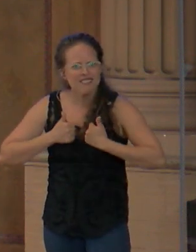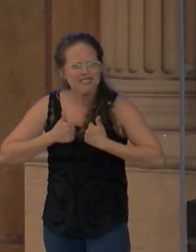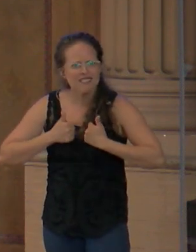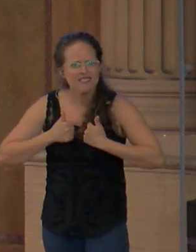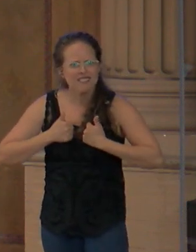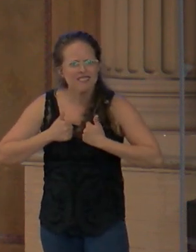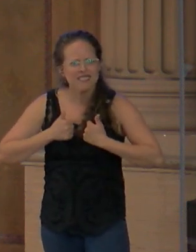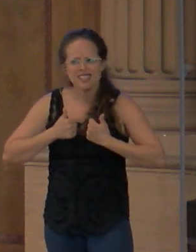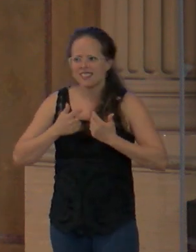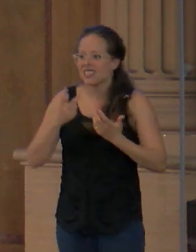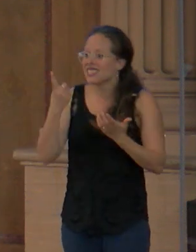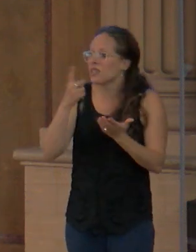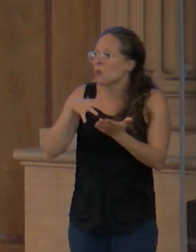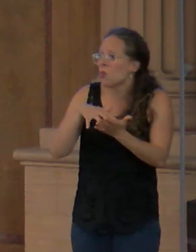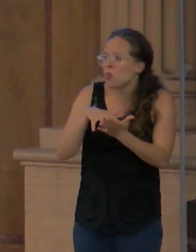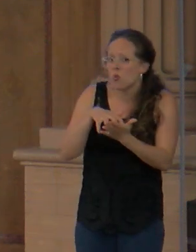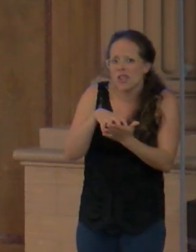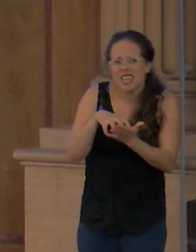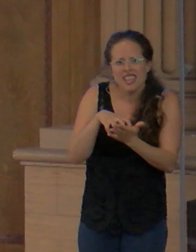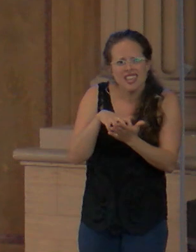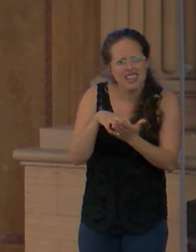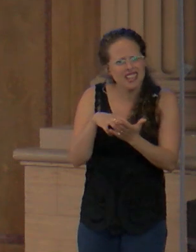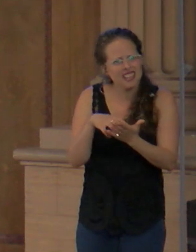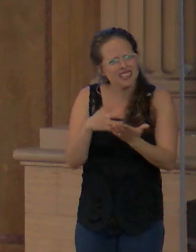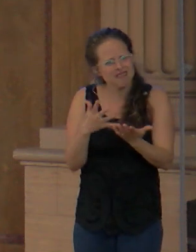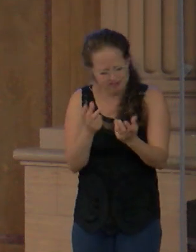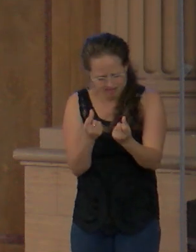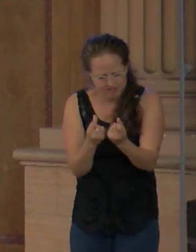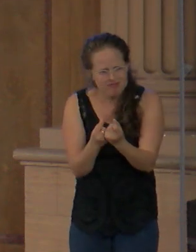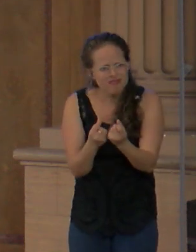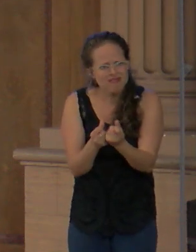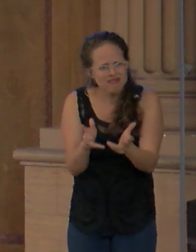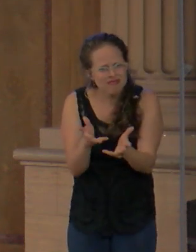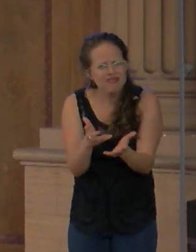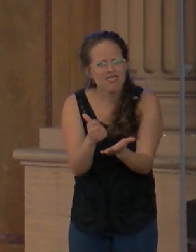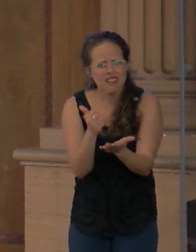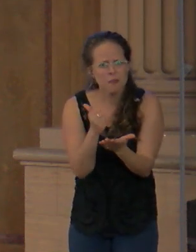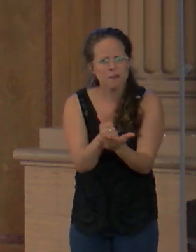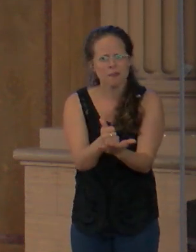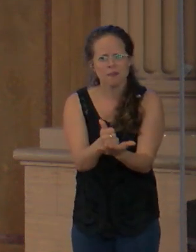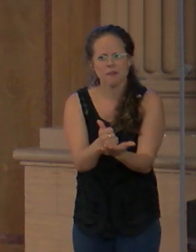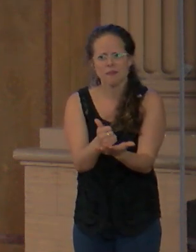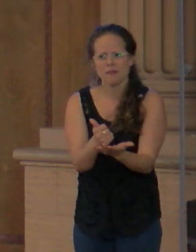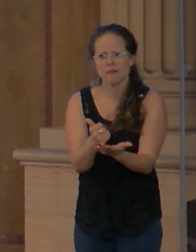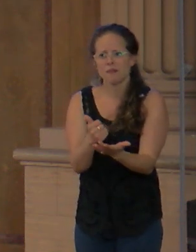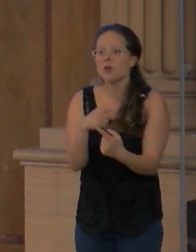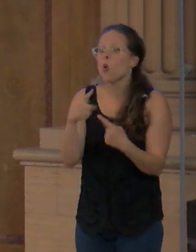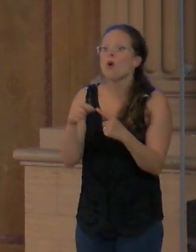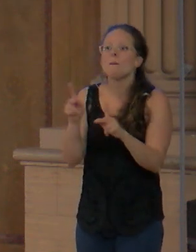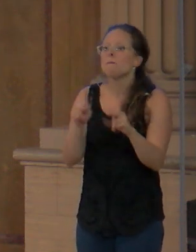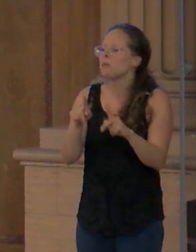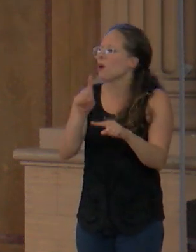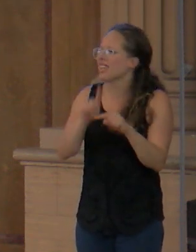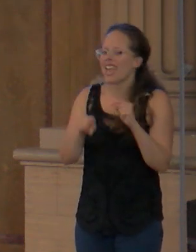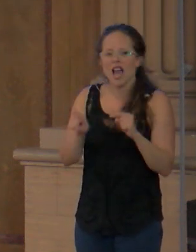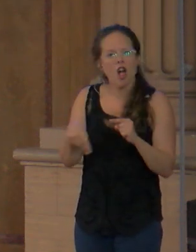shot at justice over the people who trampled them. And we take up good causes when people can't do it alone.